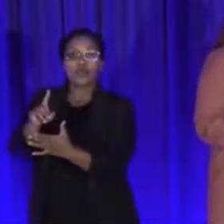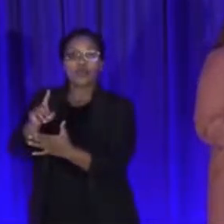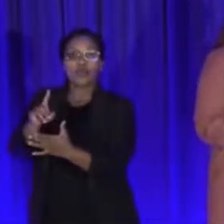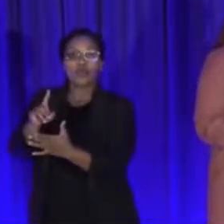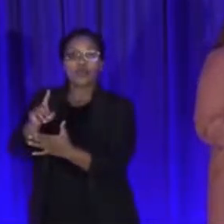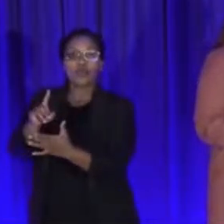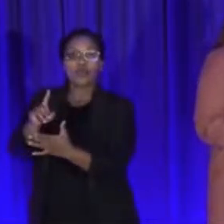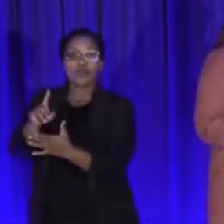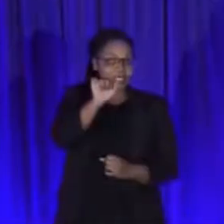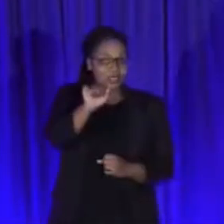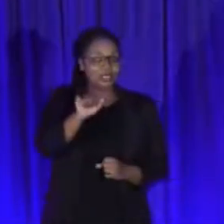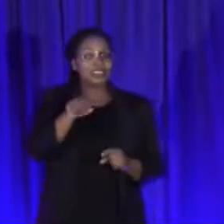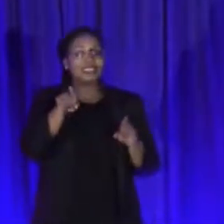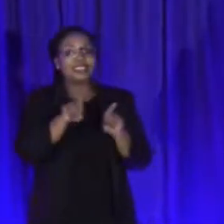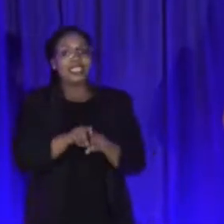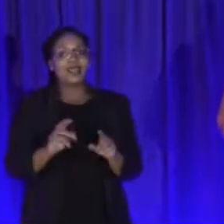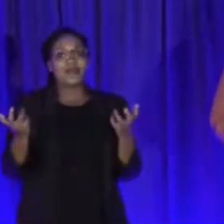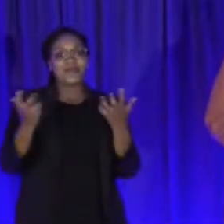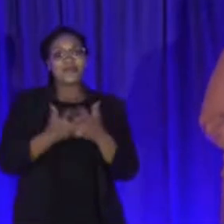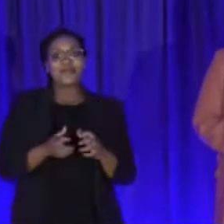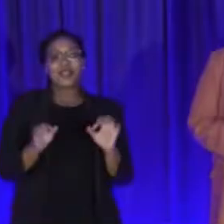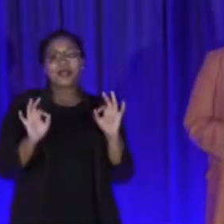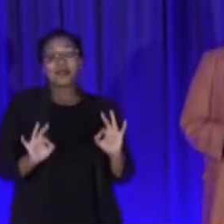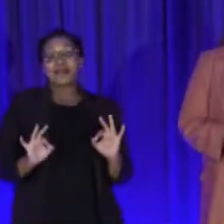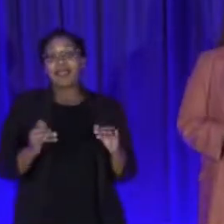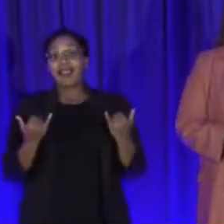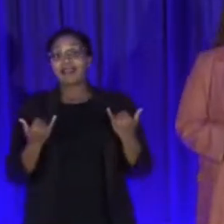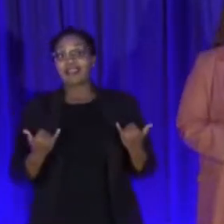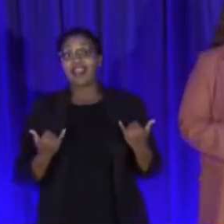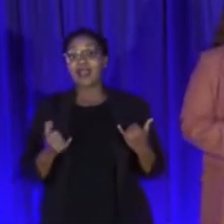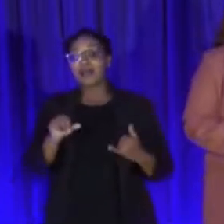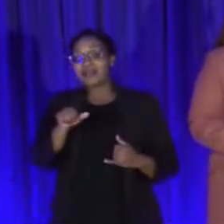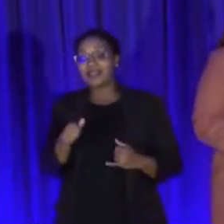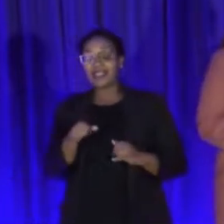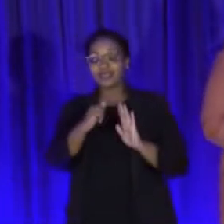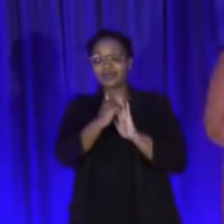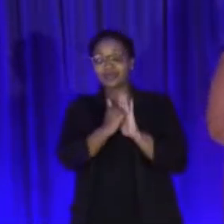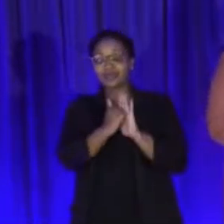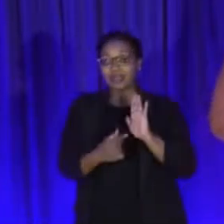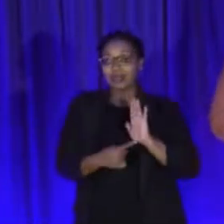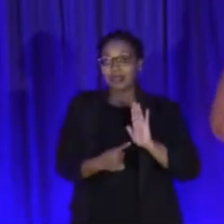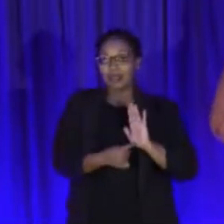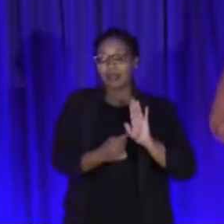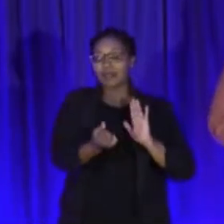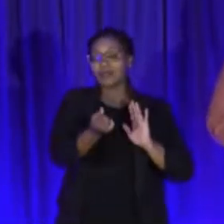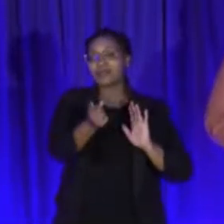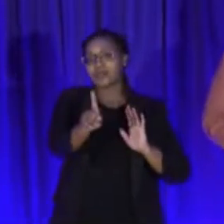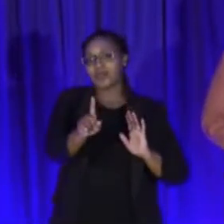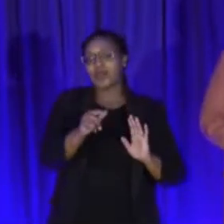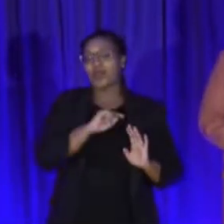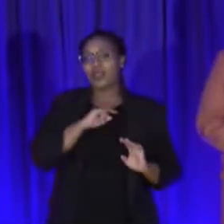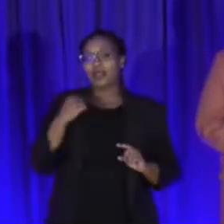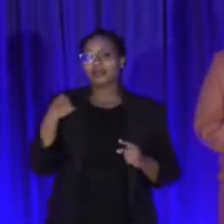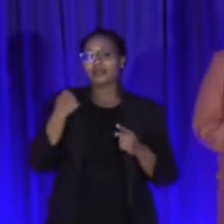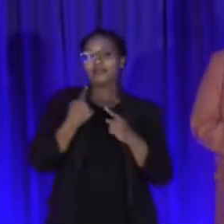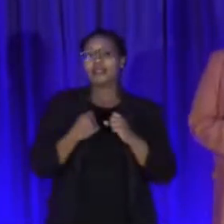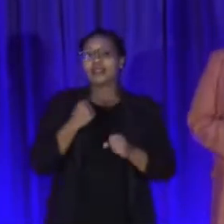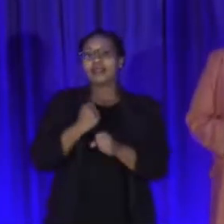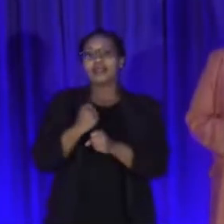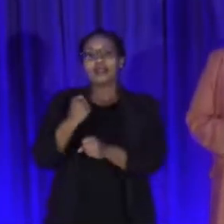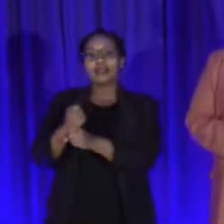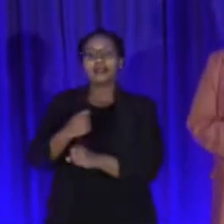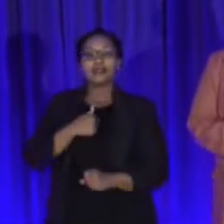I think this goes in perfectly into what we are going into right now, because one thing that I've seen over the years as